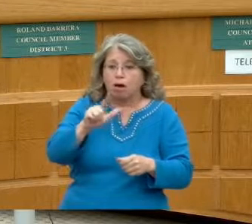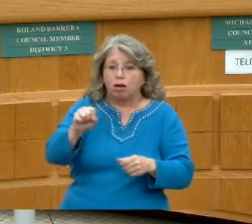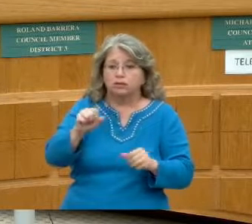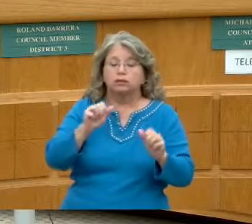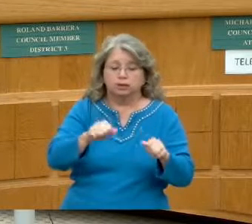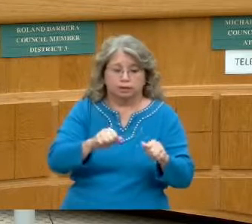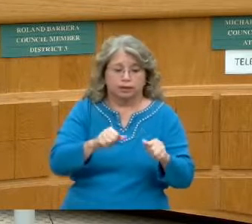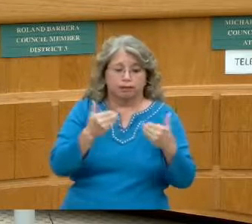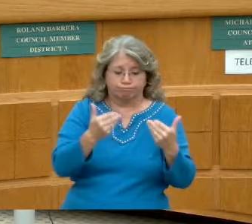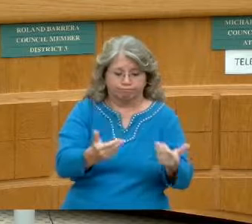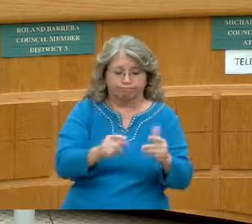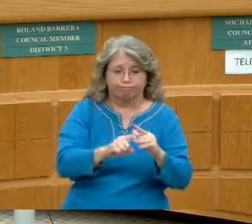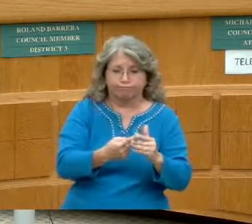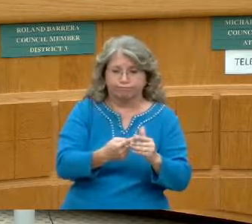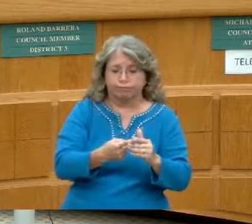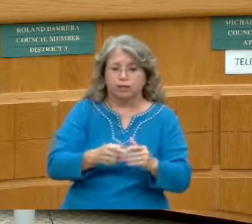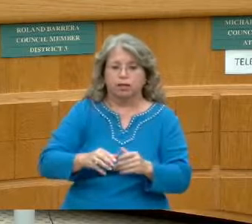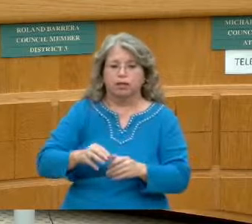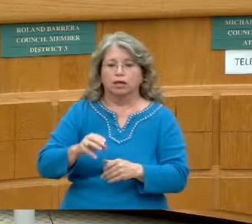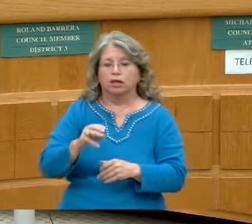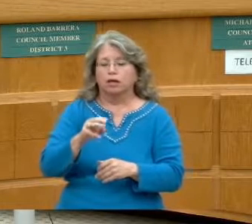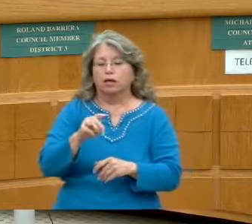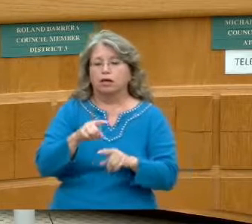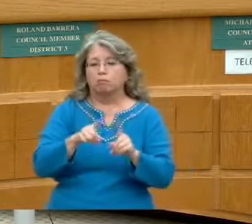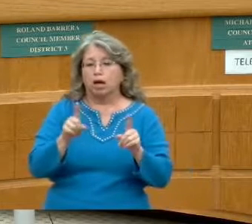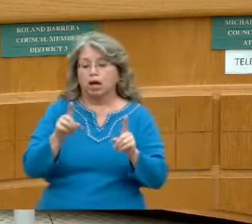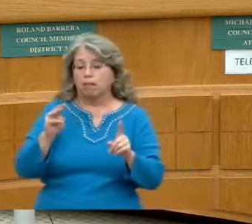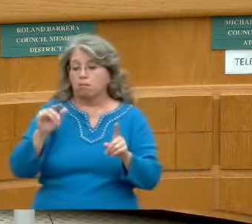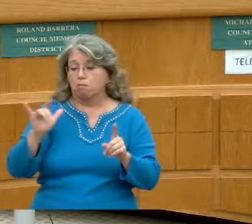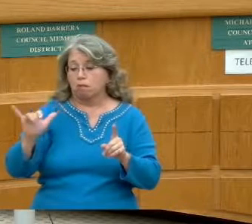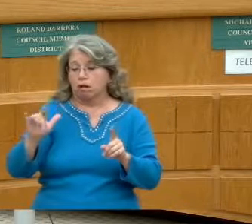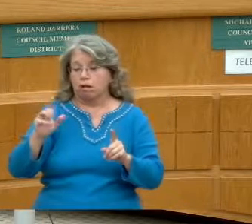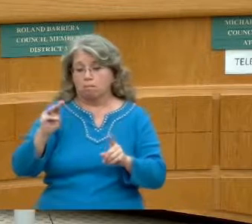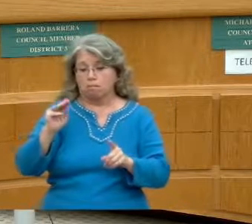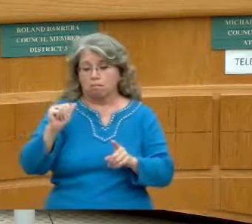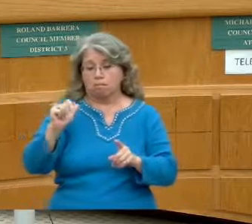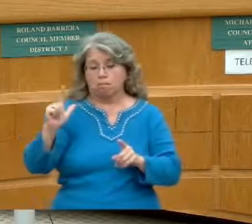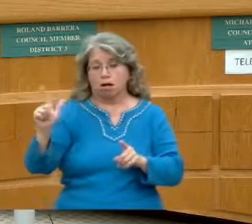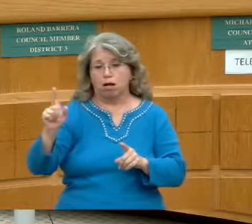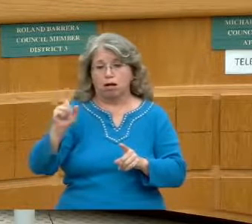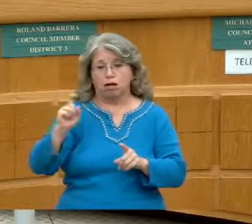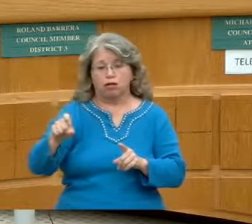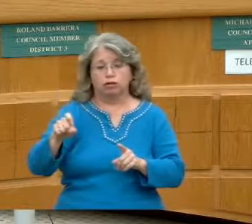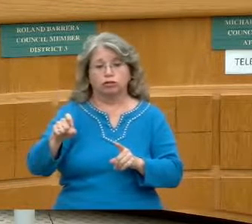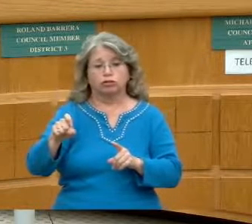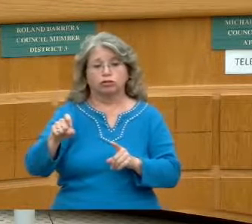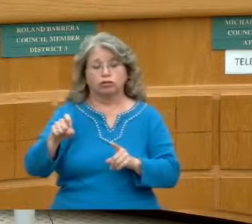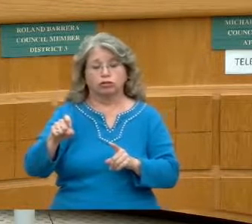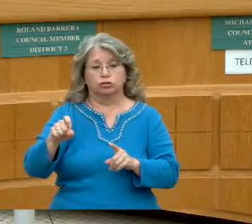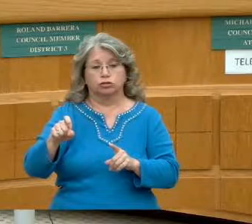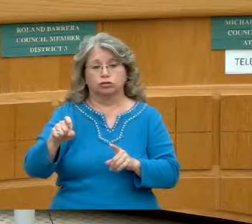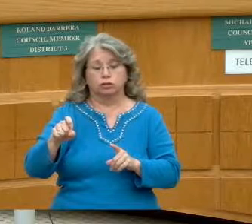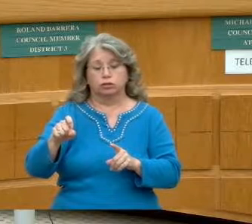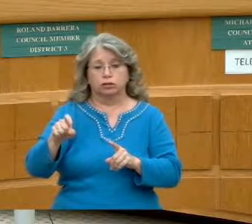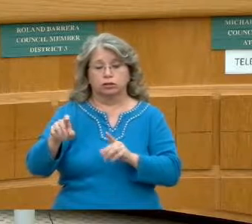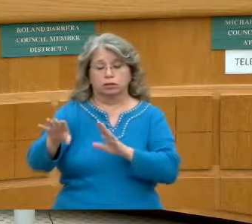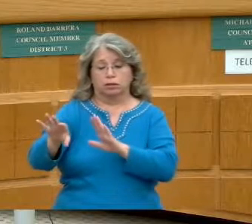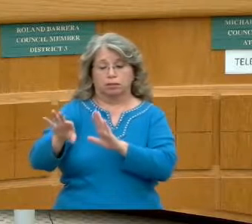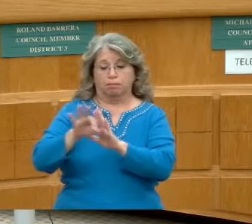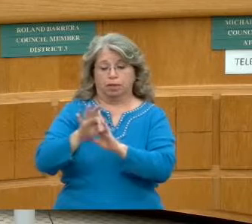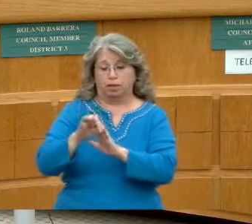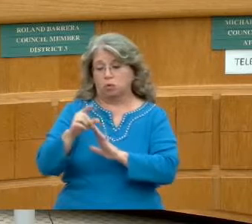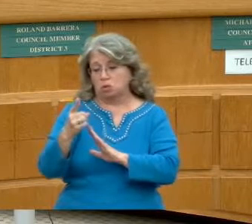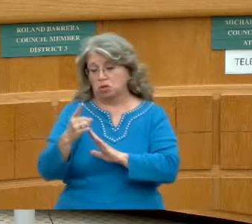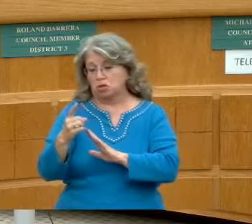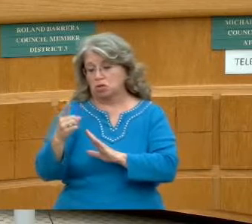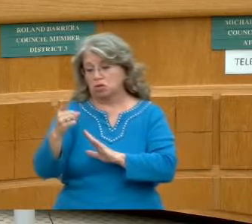Malls are discouraged to designate one or more individuals who are responsible. I said that wrong. Malls are encouraged to designate one or